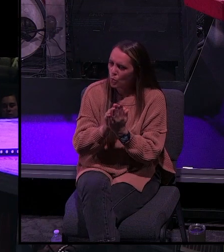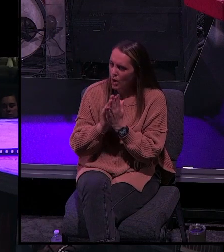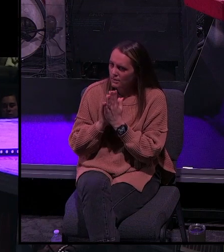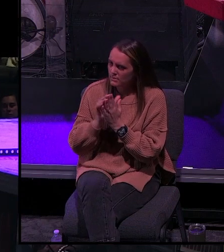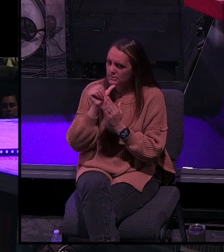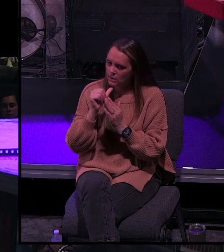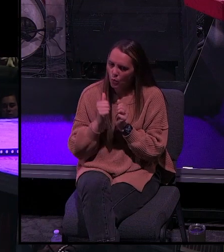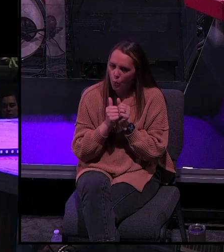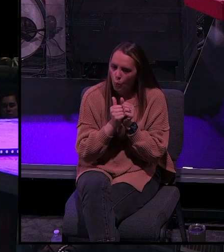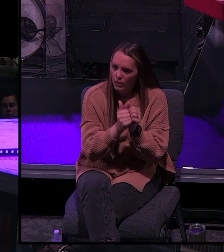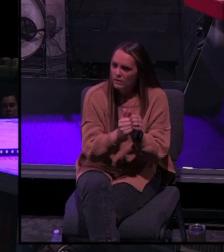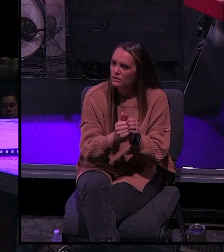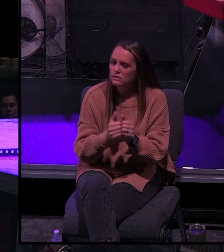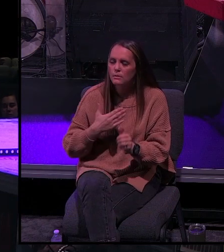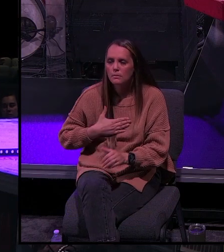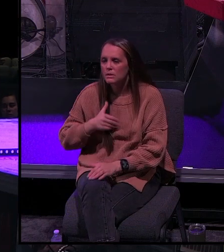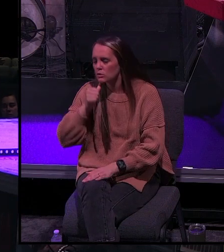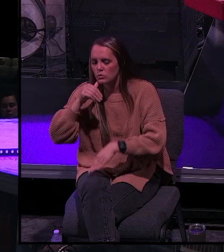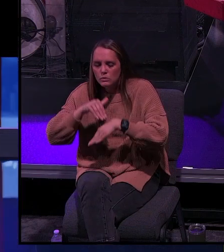us up from here.